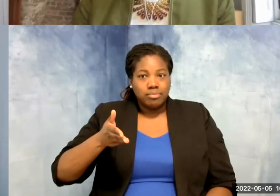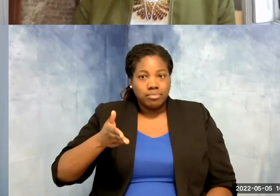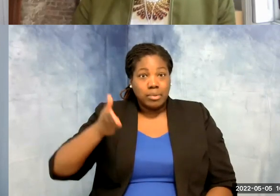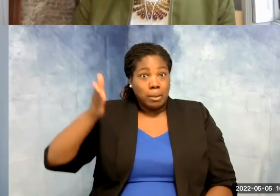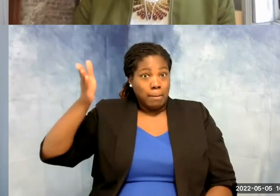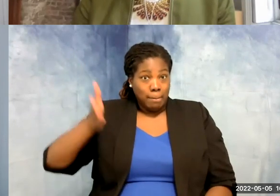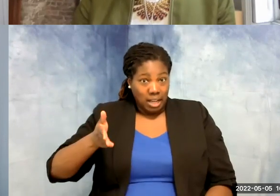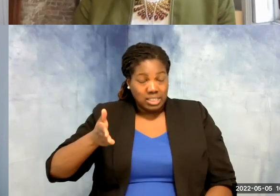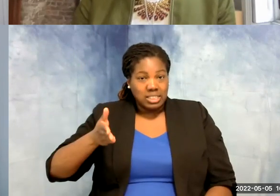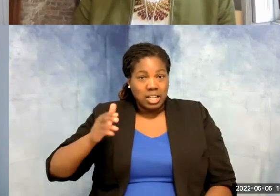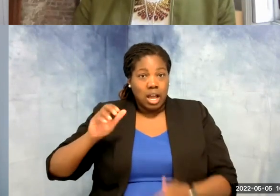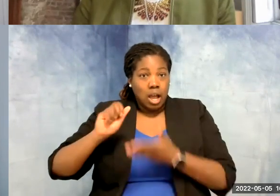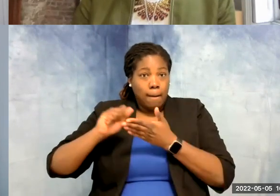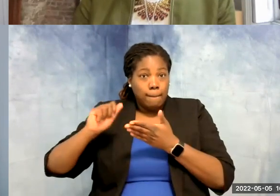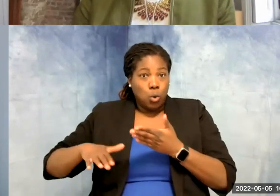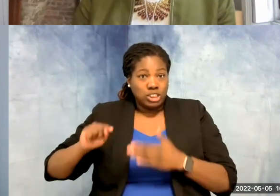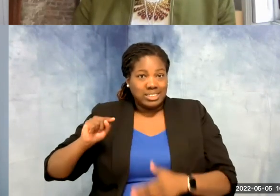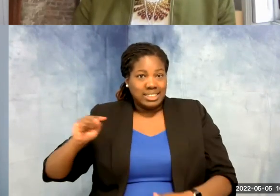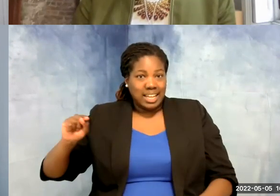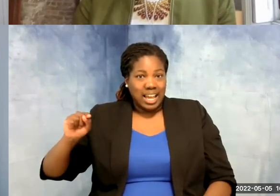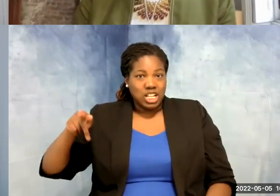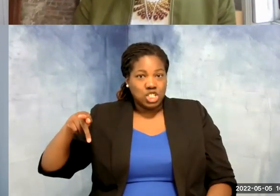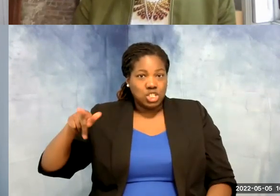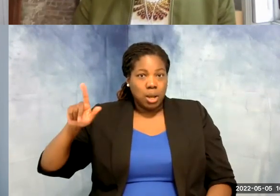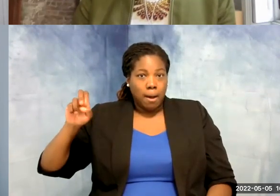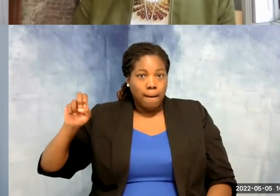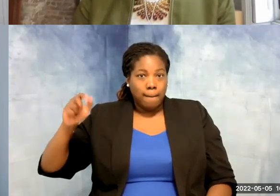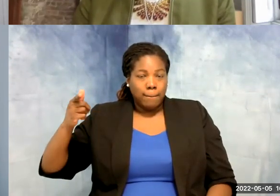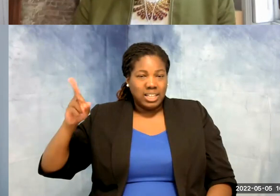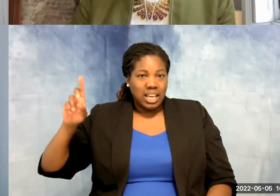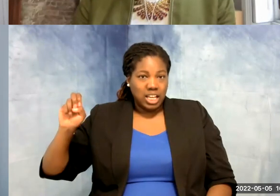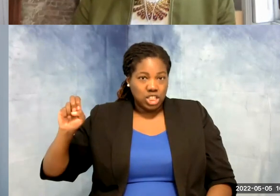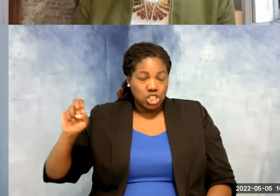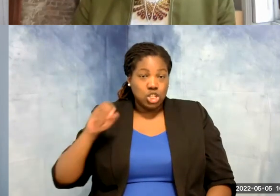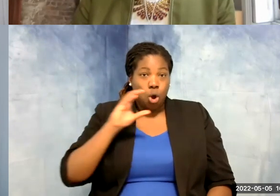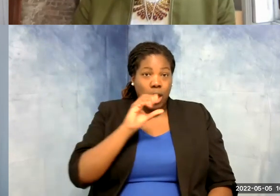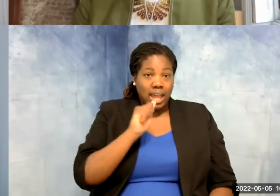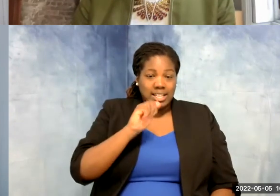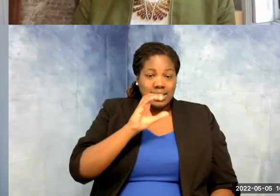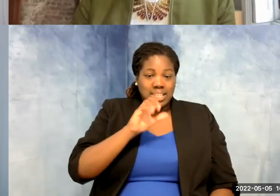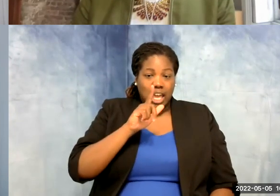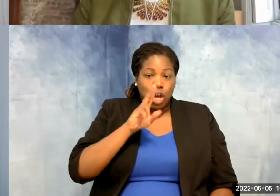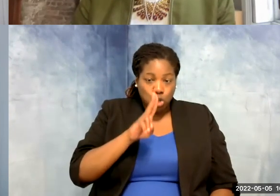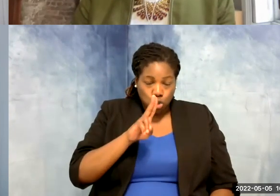/ abortion dash pledge. Again, that's ACLU.org